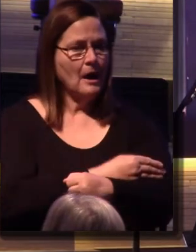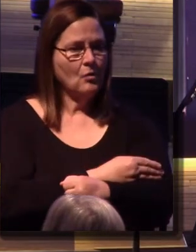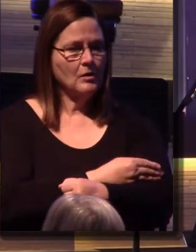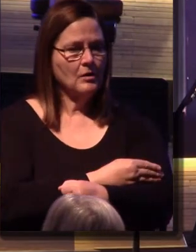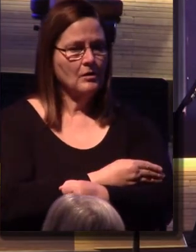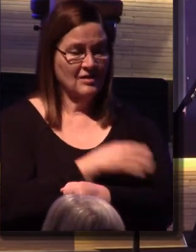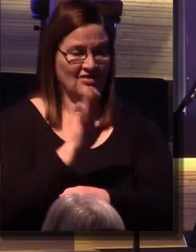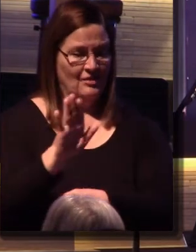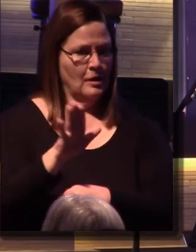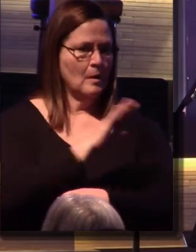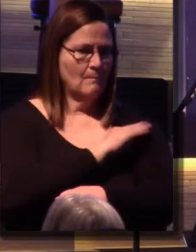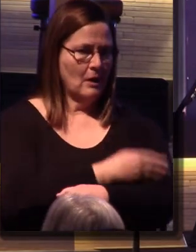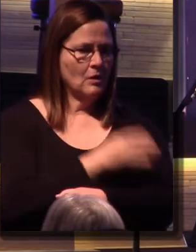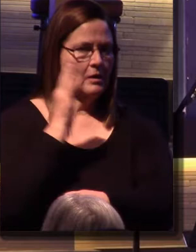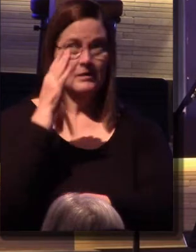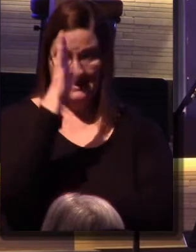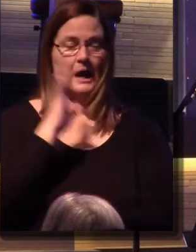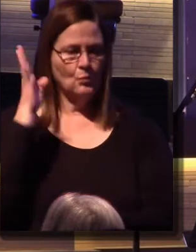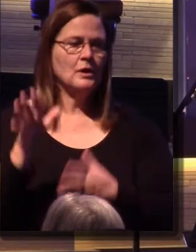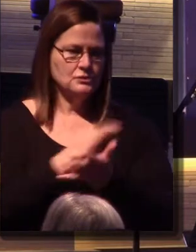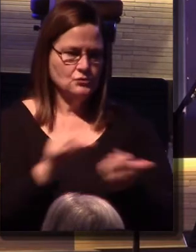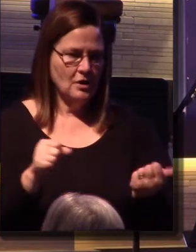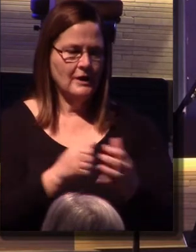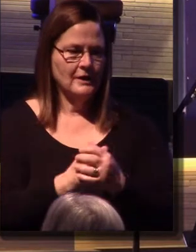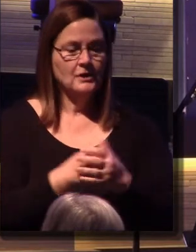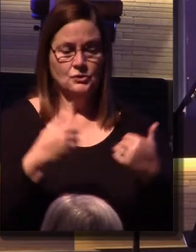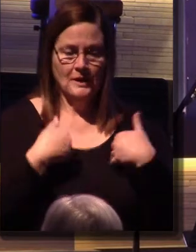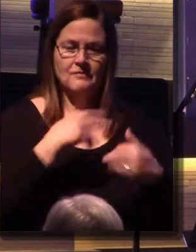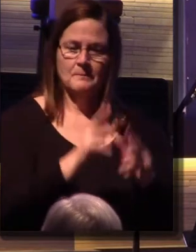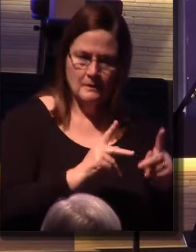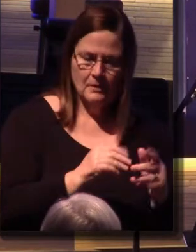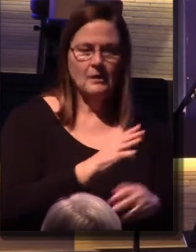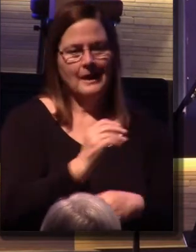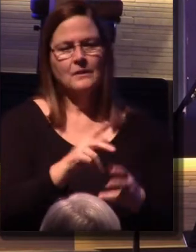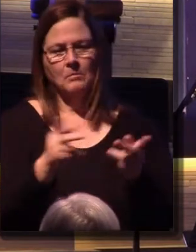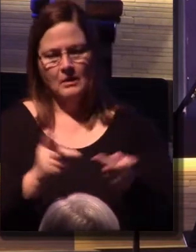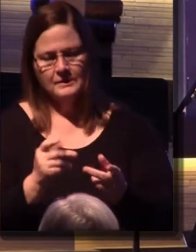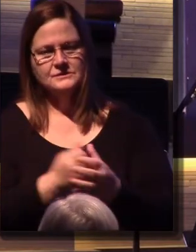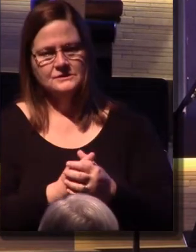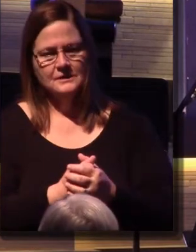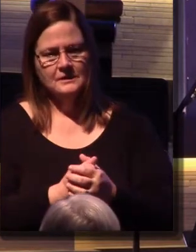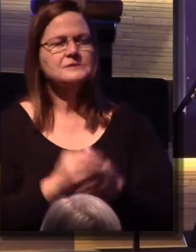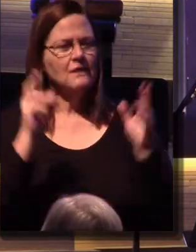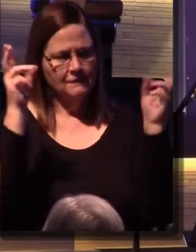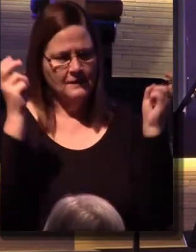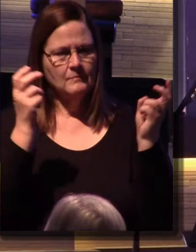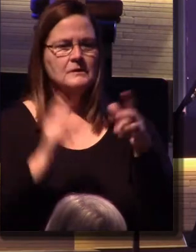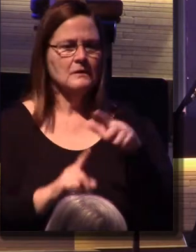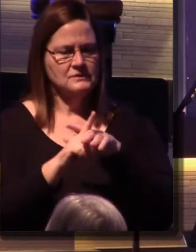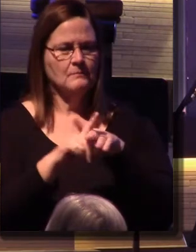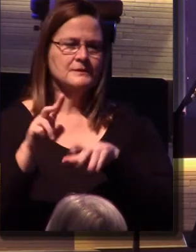power will be destroyed as well. So you've got the people and the place, and it's a theme we're going to see come up in